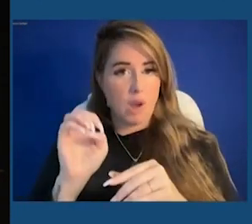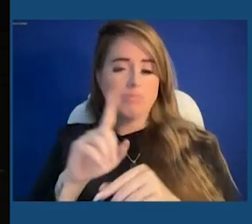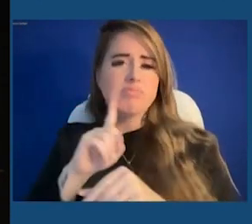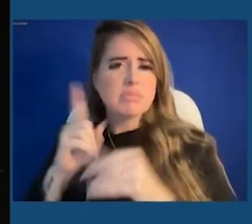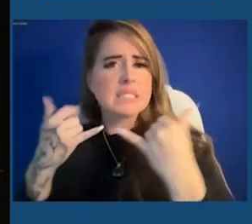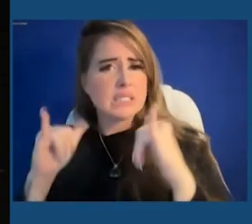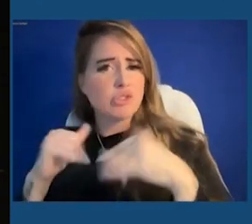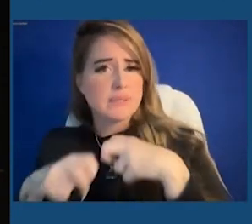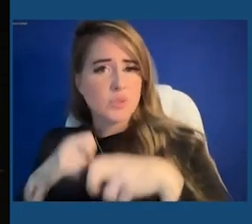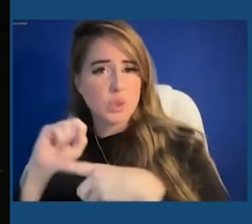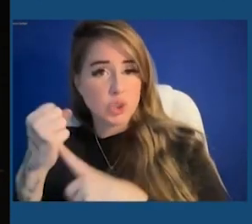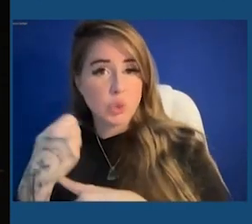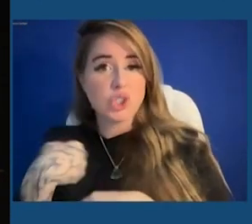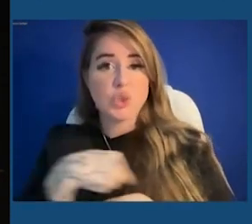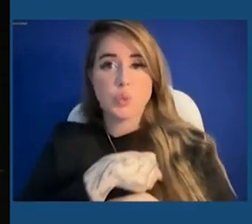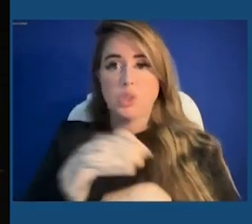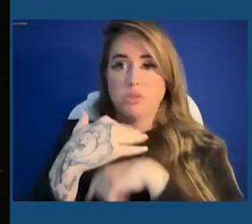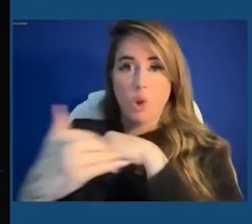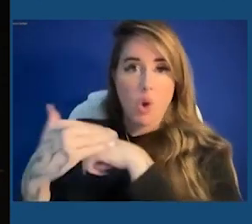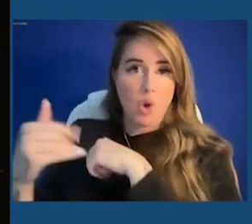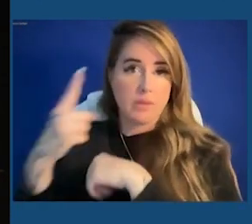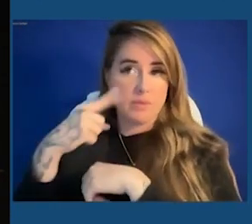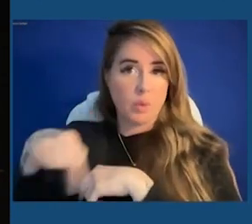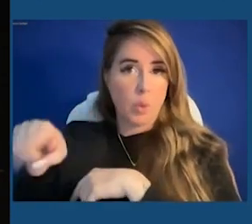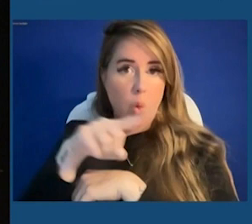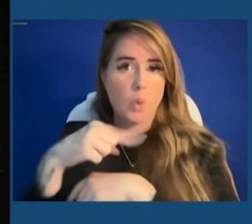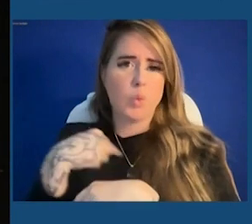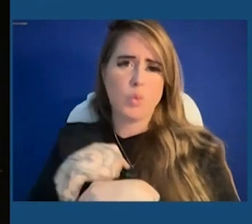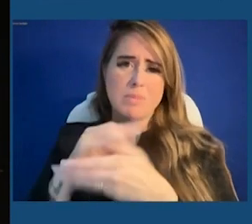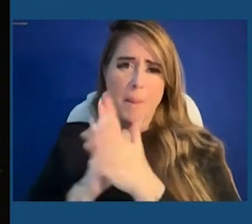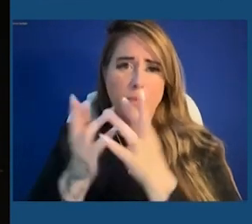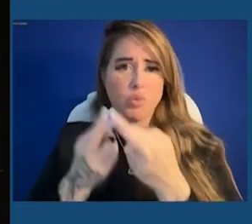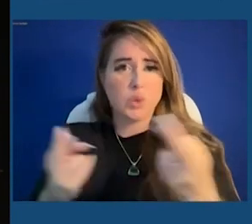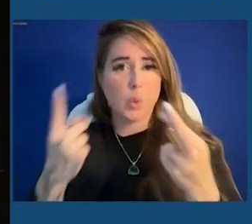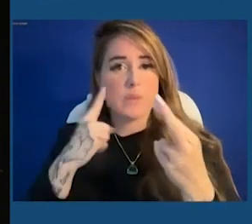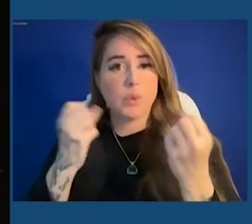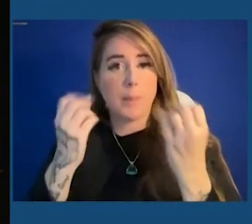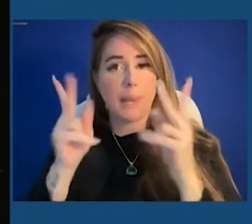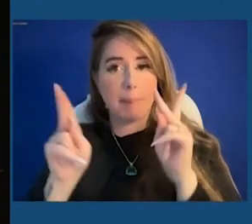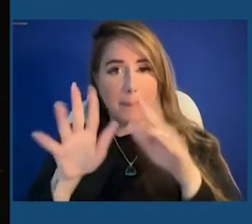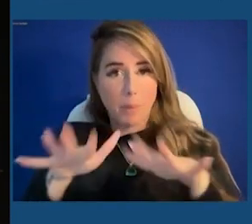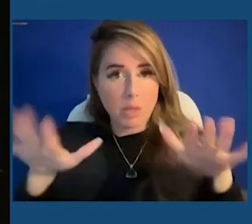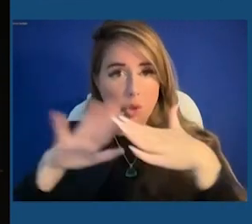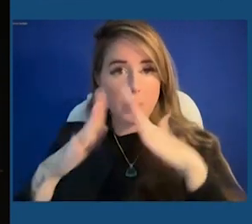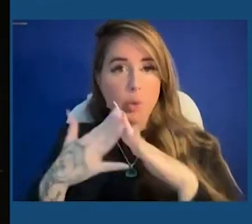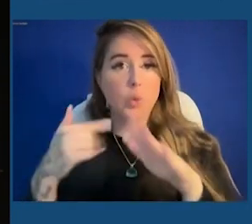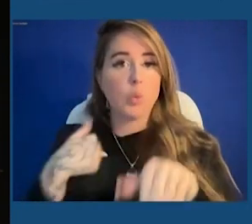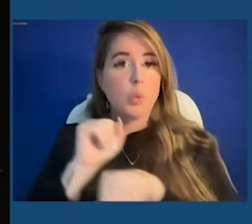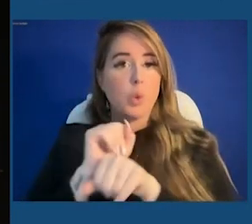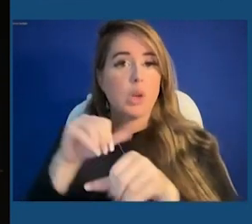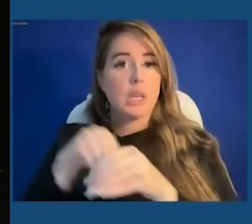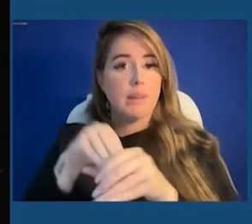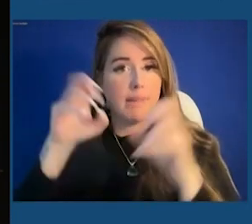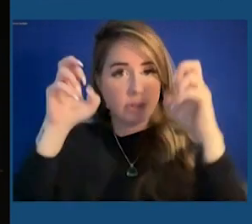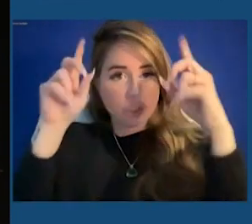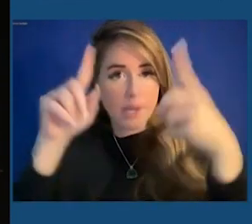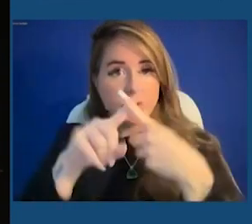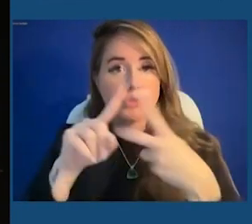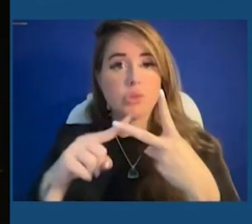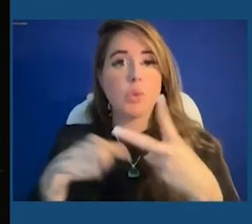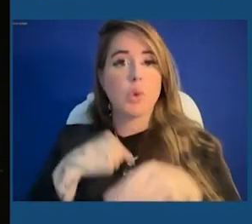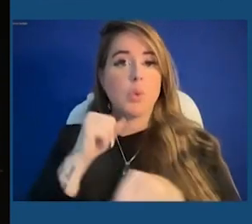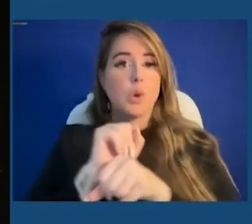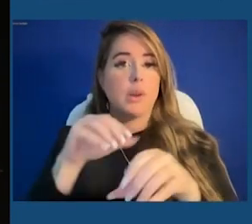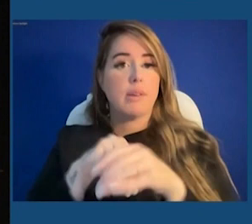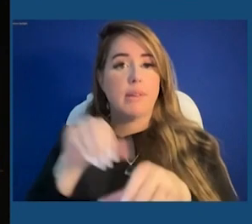to everyone in the community in many sectors. We work in the education sector. We work in the